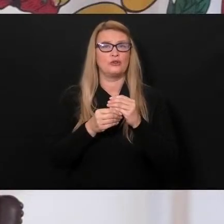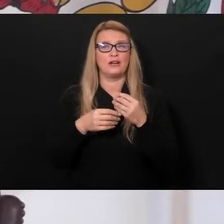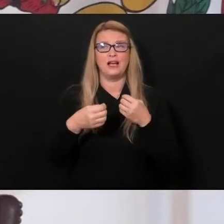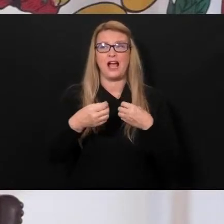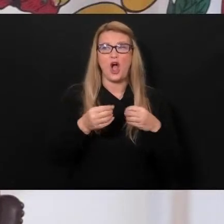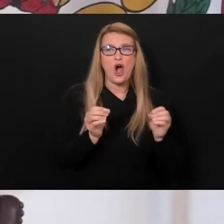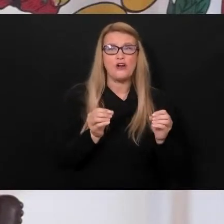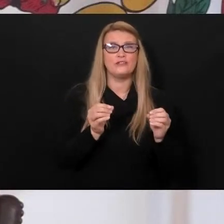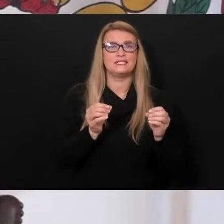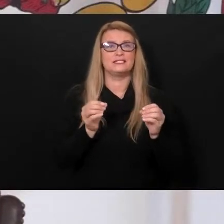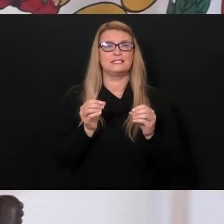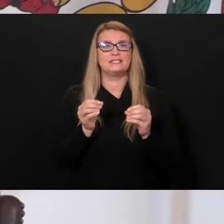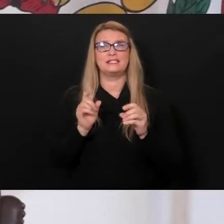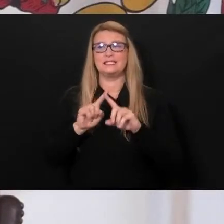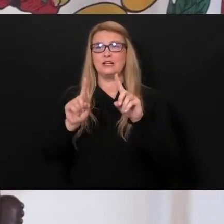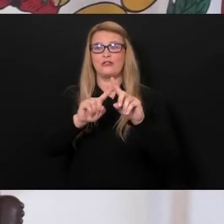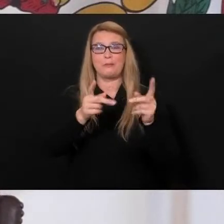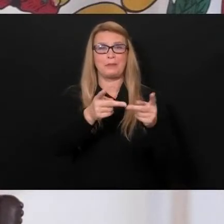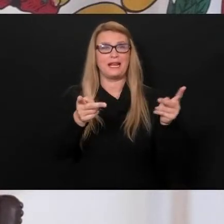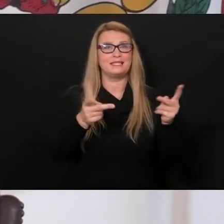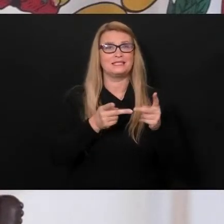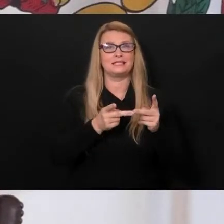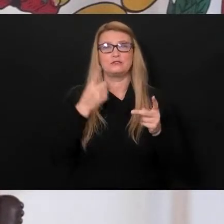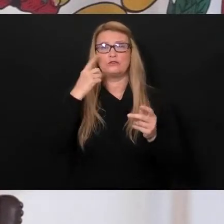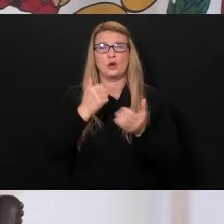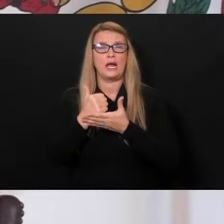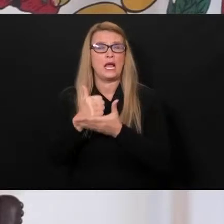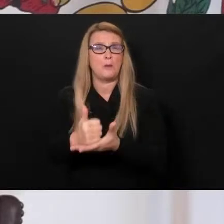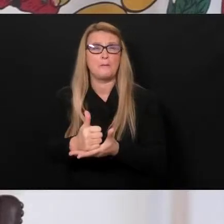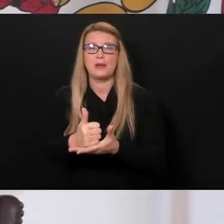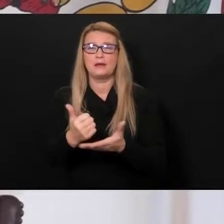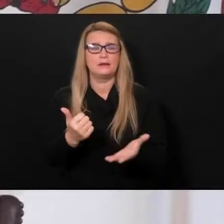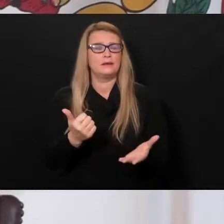offices and places they could go for assistance. It's just